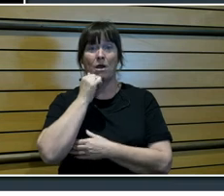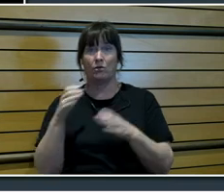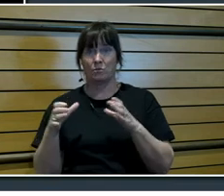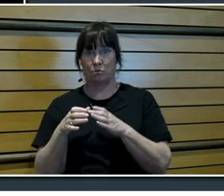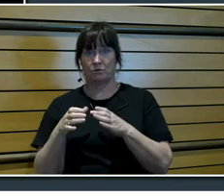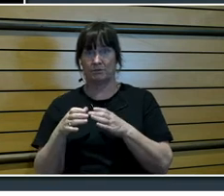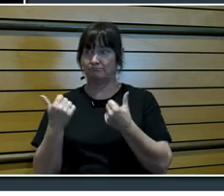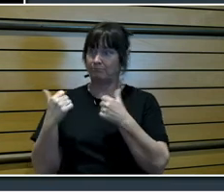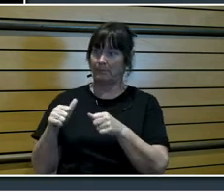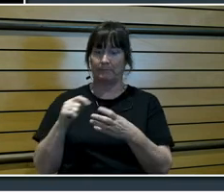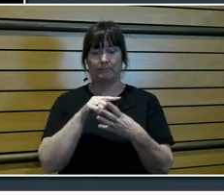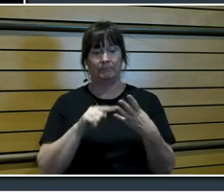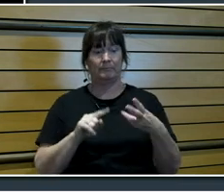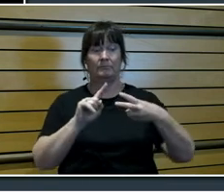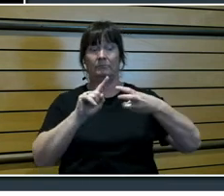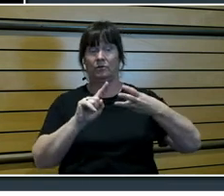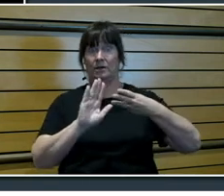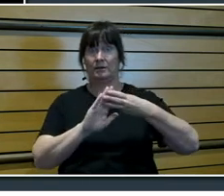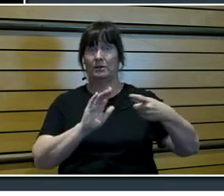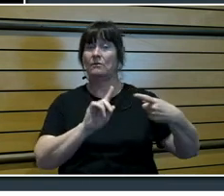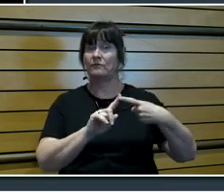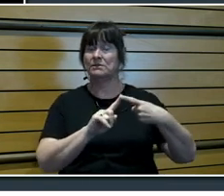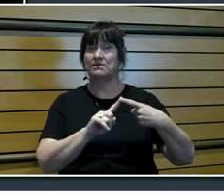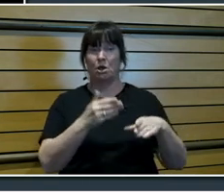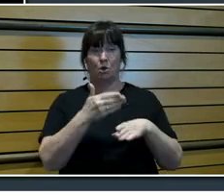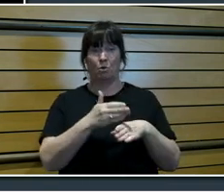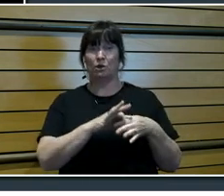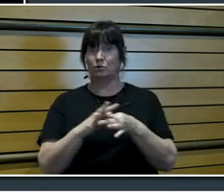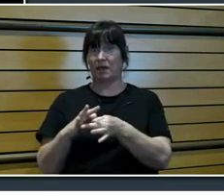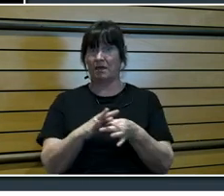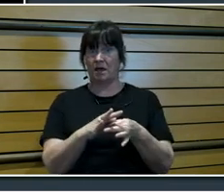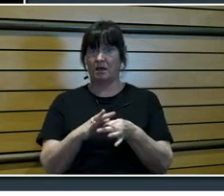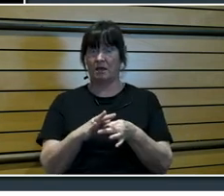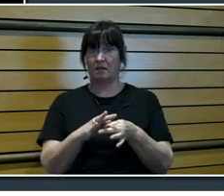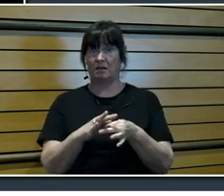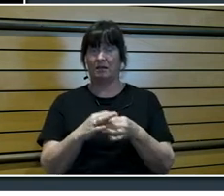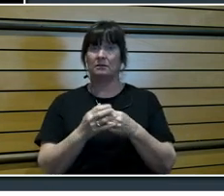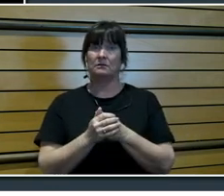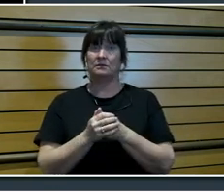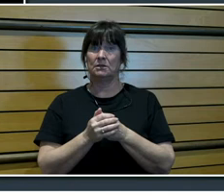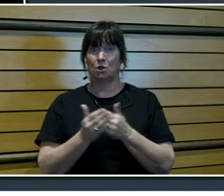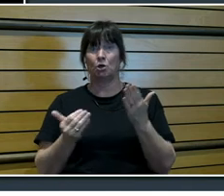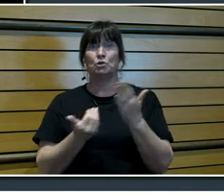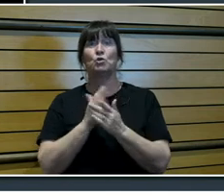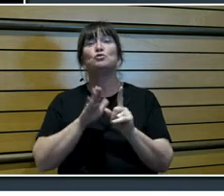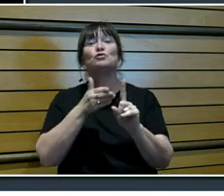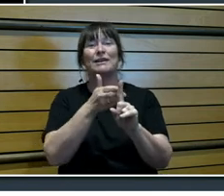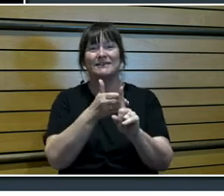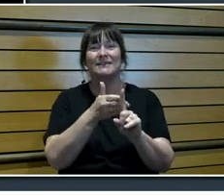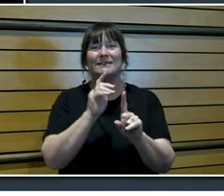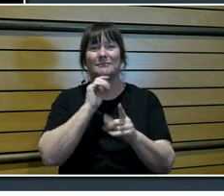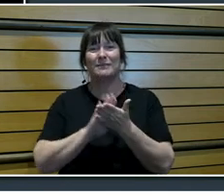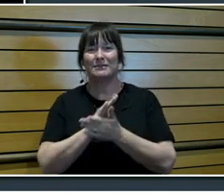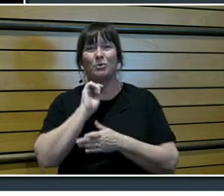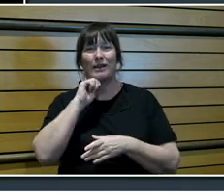Awards. Firstly, working together, new strategies will be created.